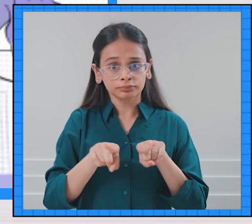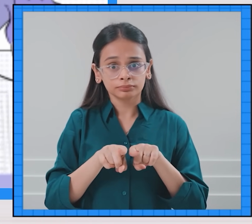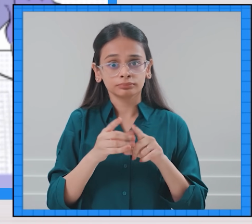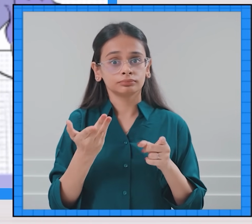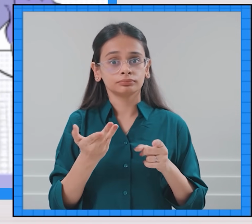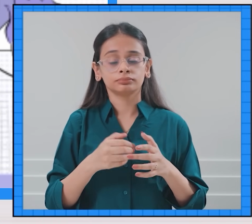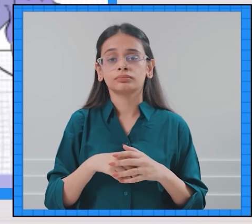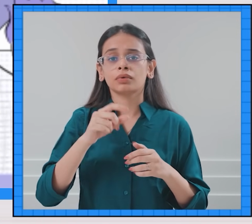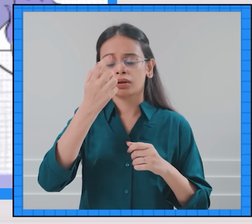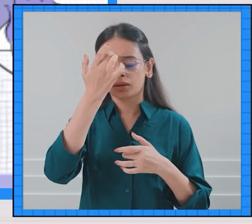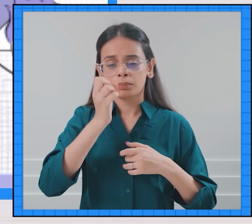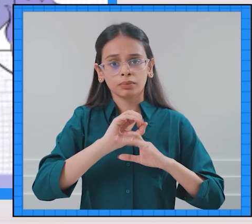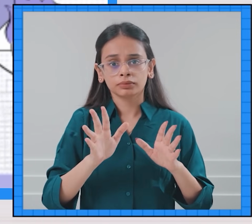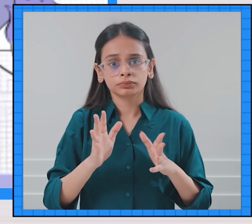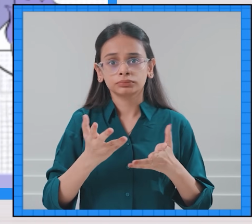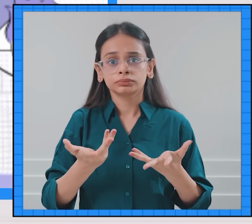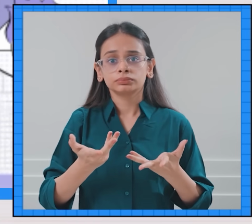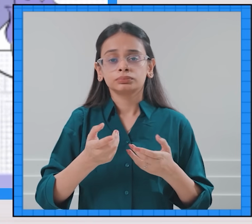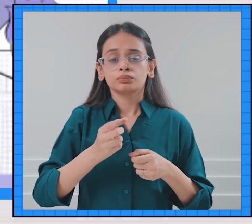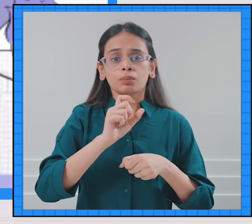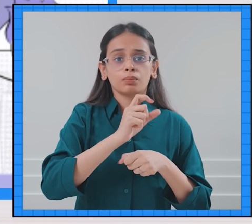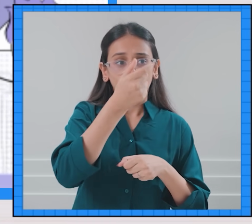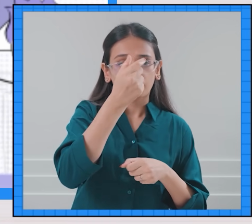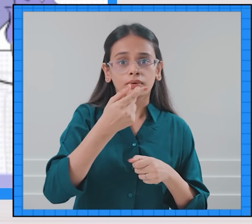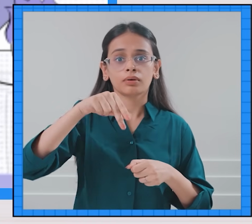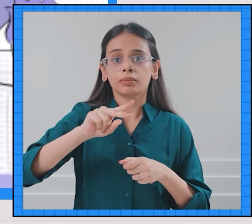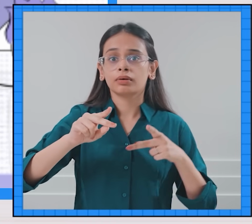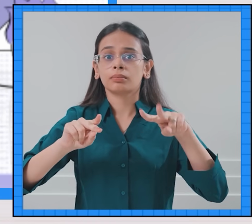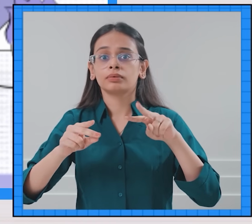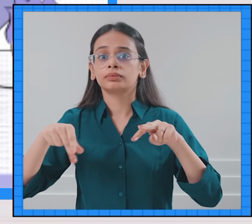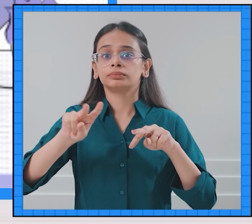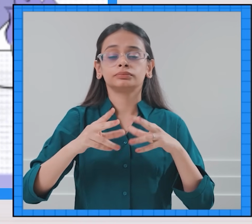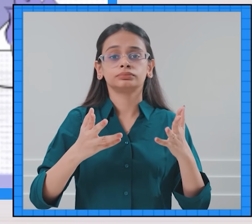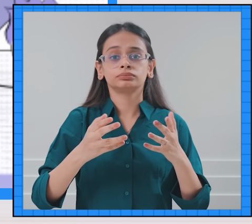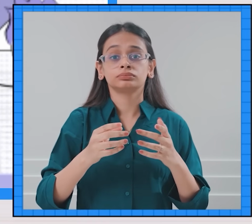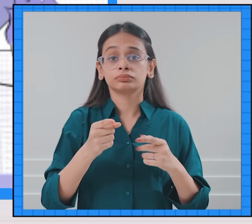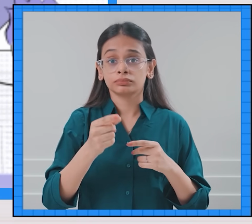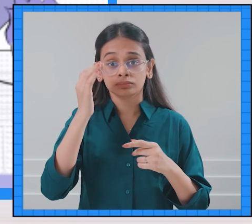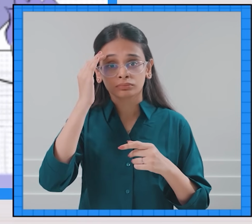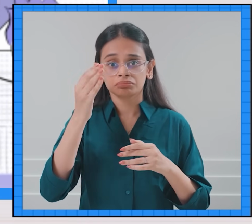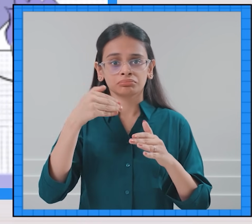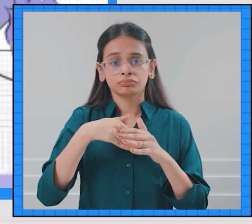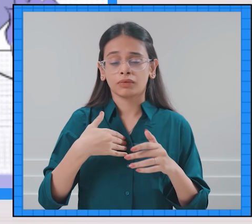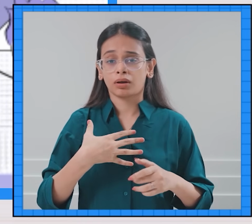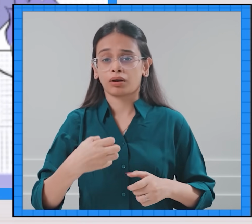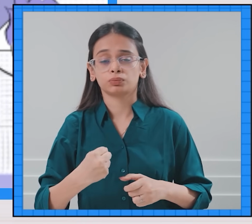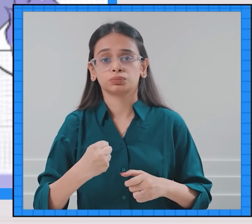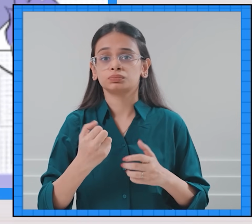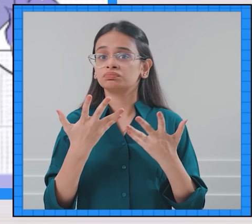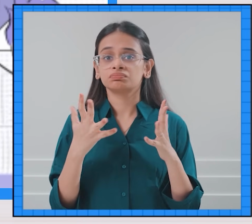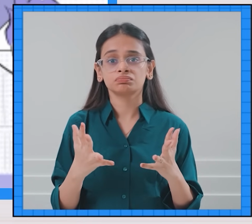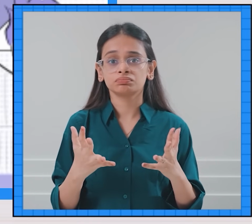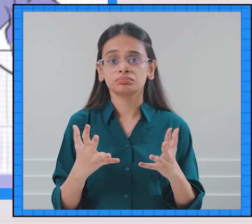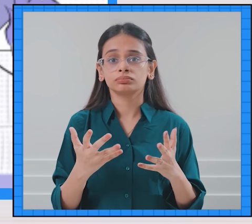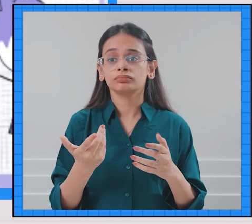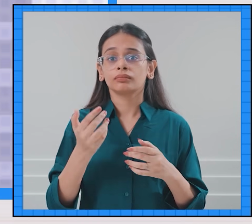can come unannounced, and when they do, it can be financially draining. While the emergency and the nature of emergency is not in our